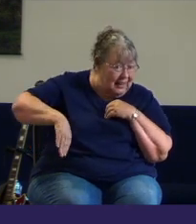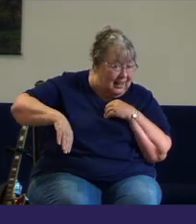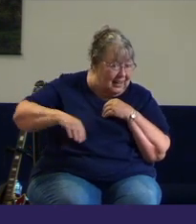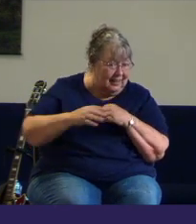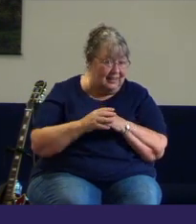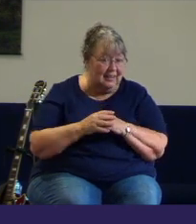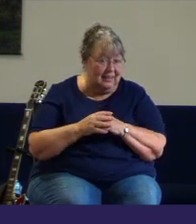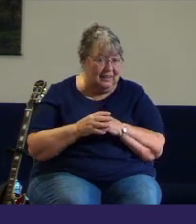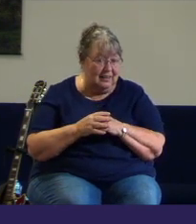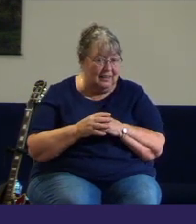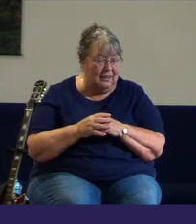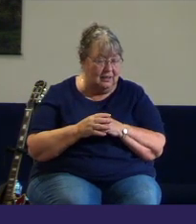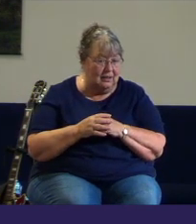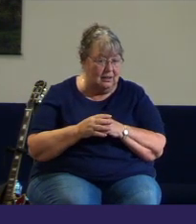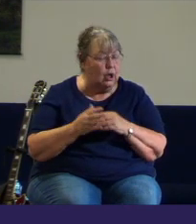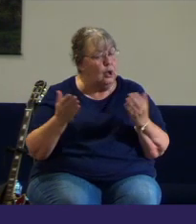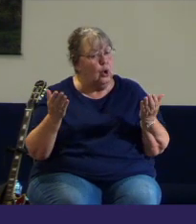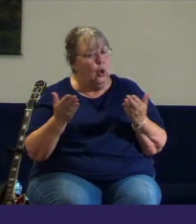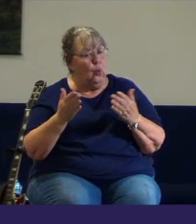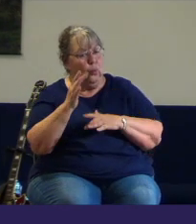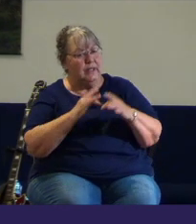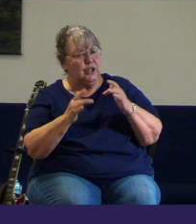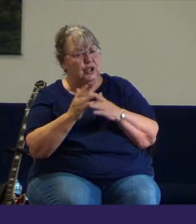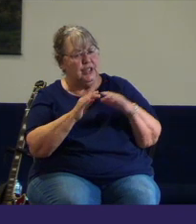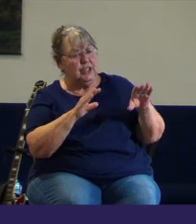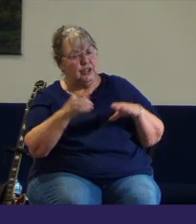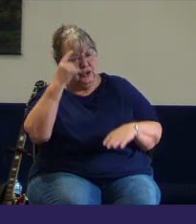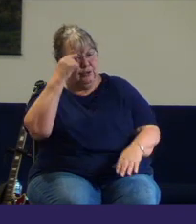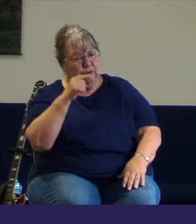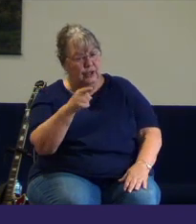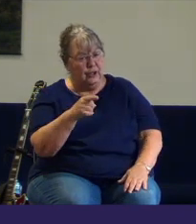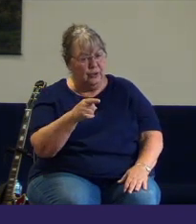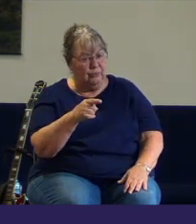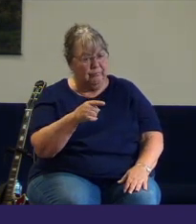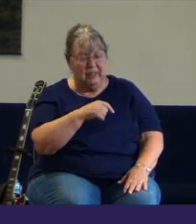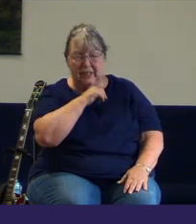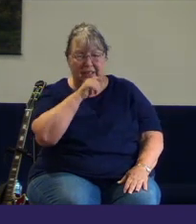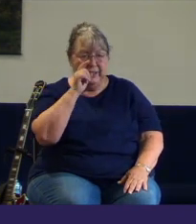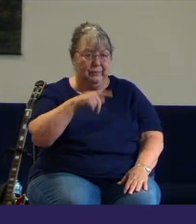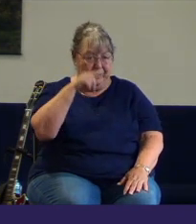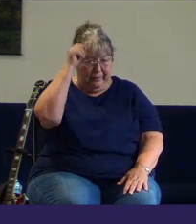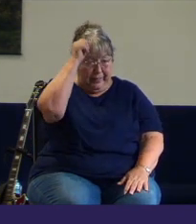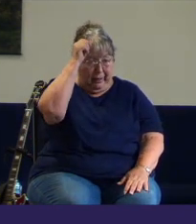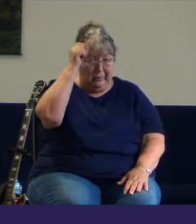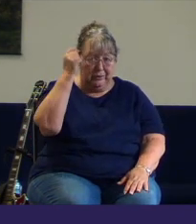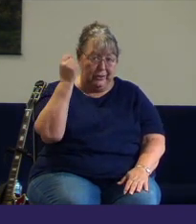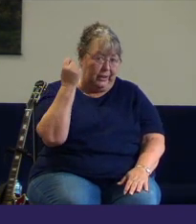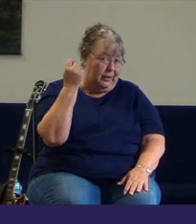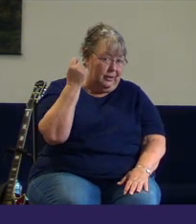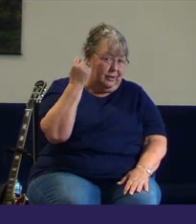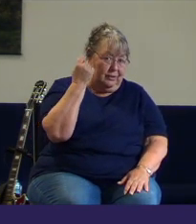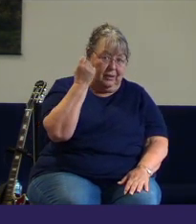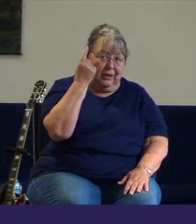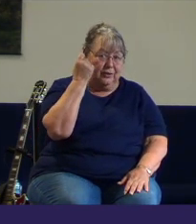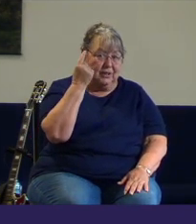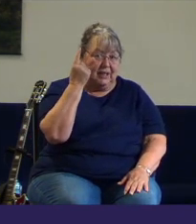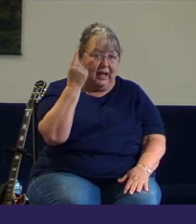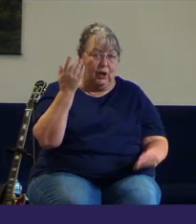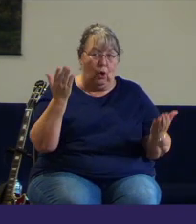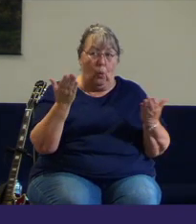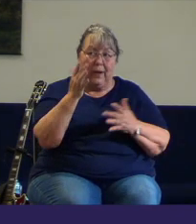done for you. It doesn't take theology to know what Christ has done for you. It doesn't take